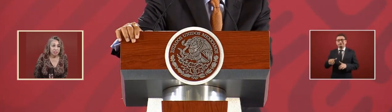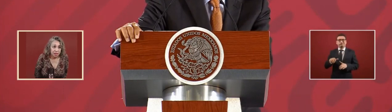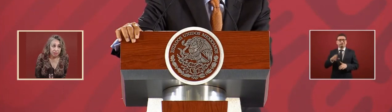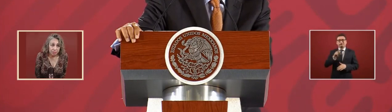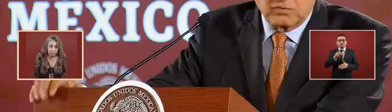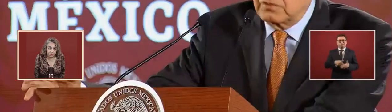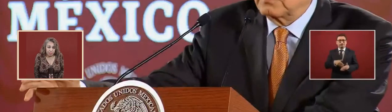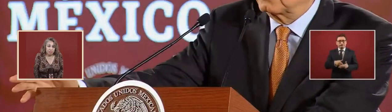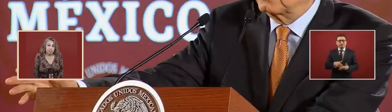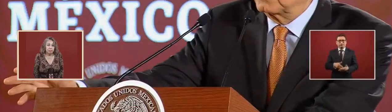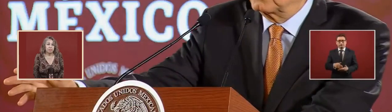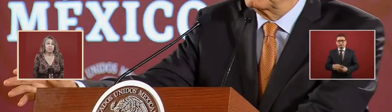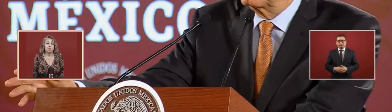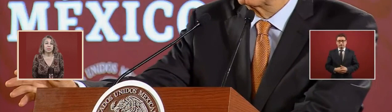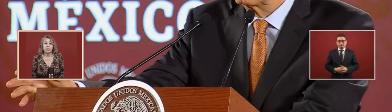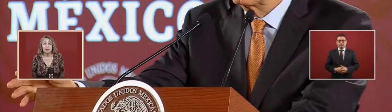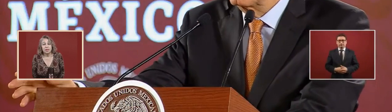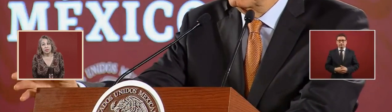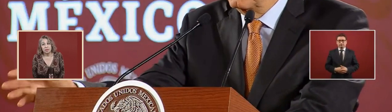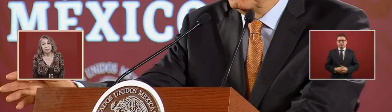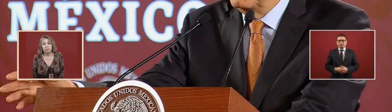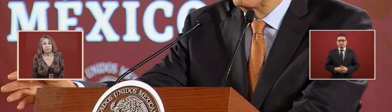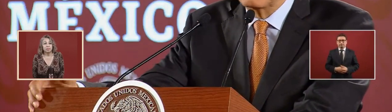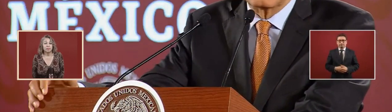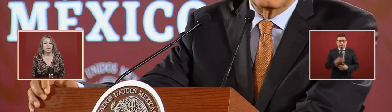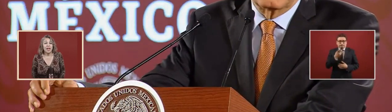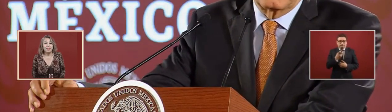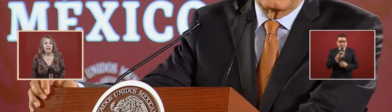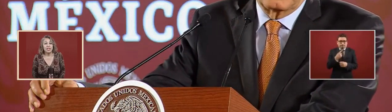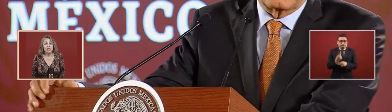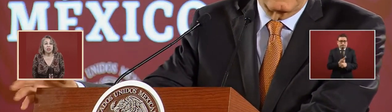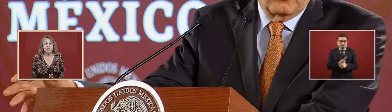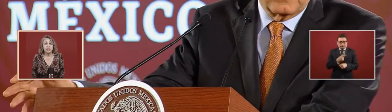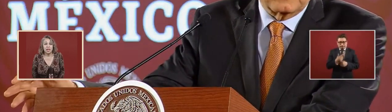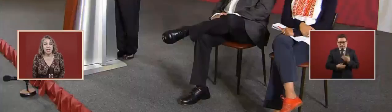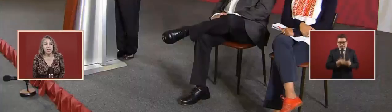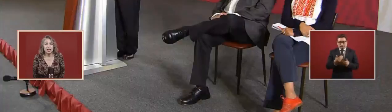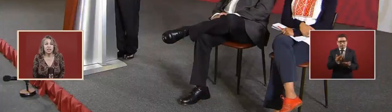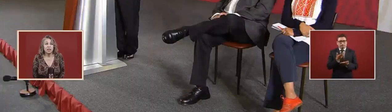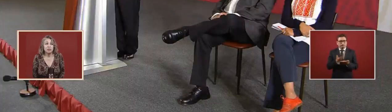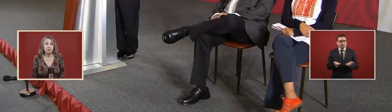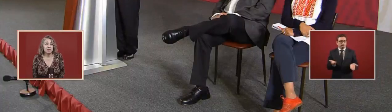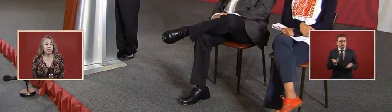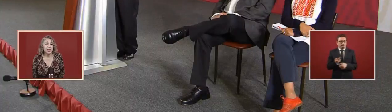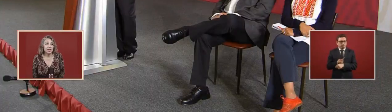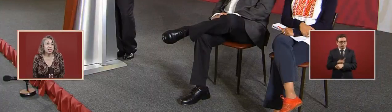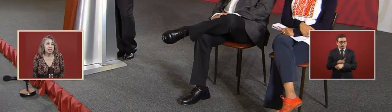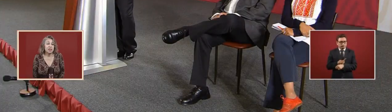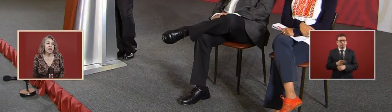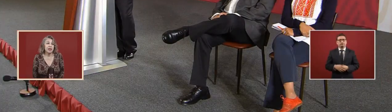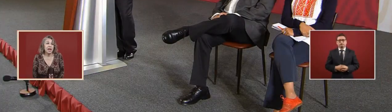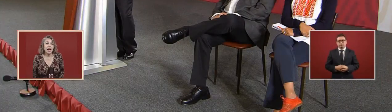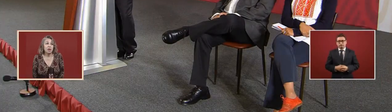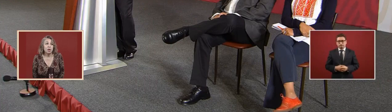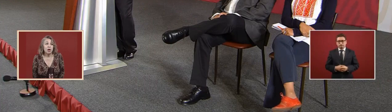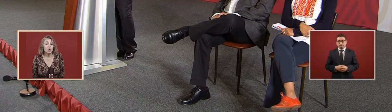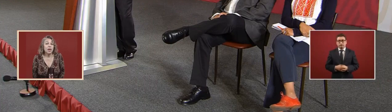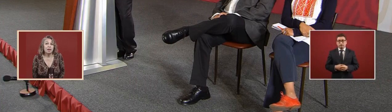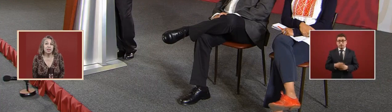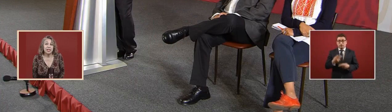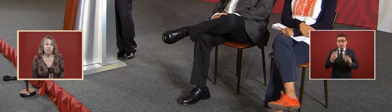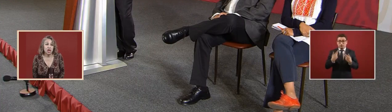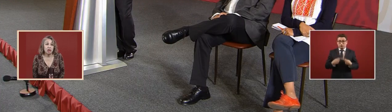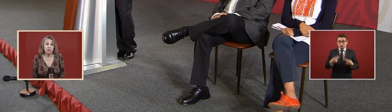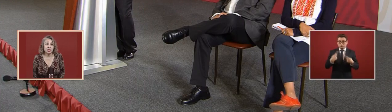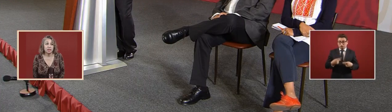universities. Eso nos llevó inclusive and that a took que us ahora inclusively menos that now we